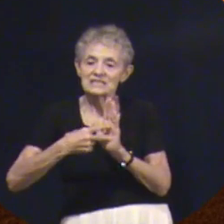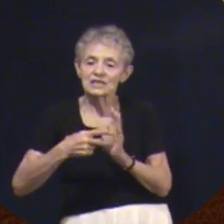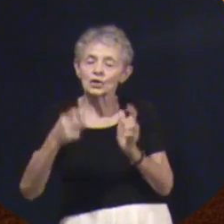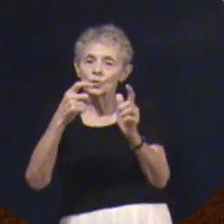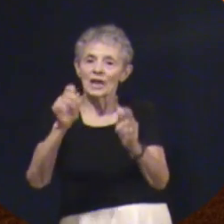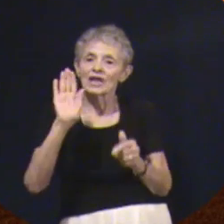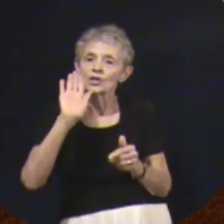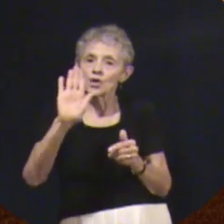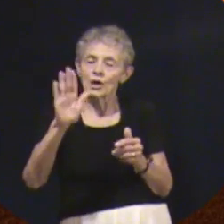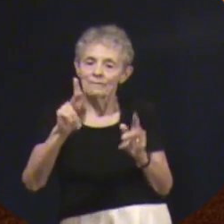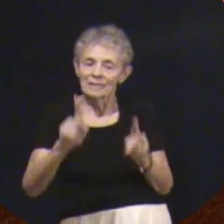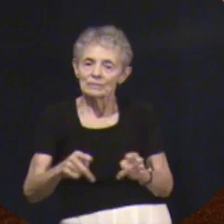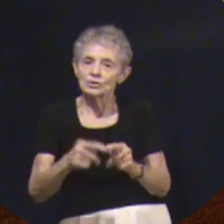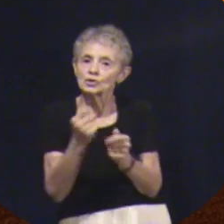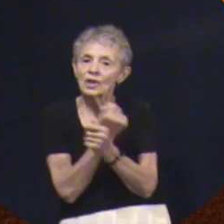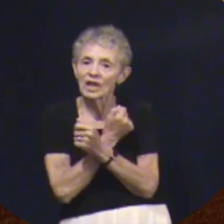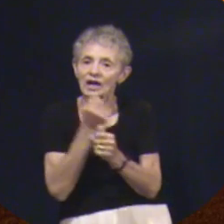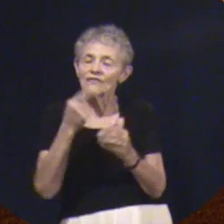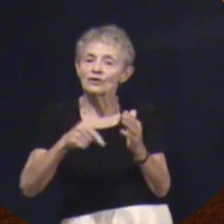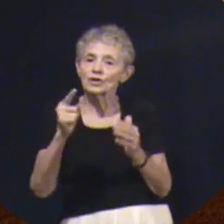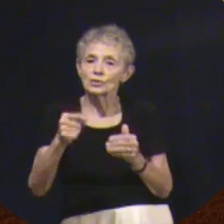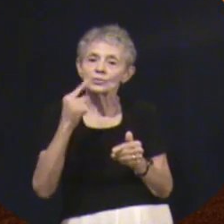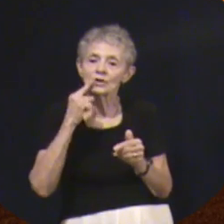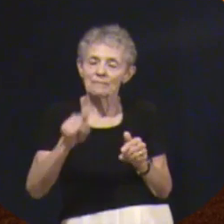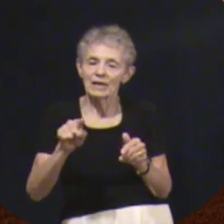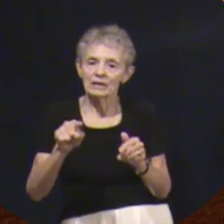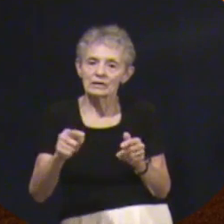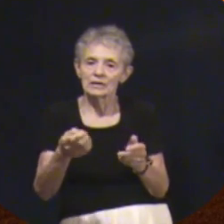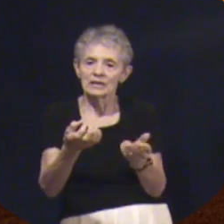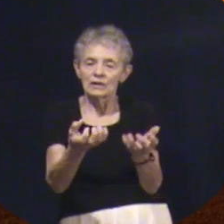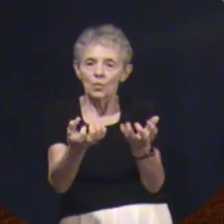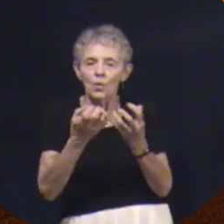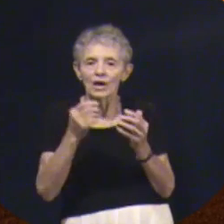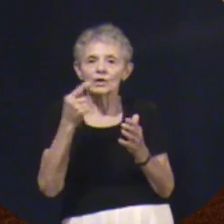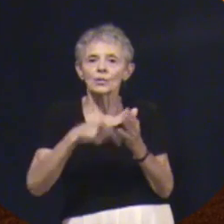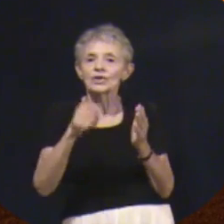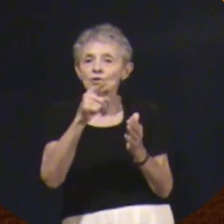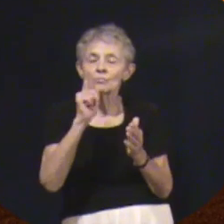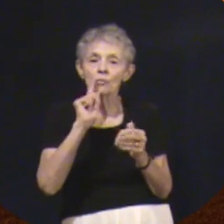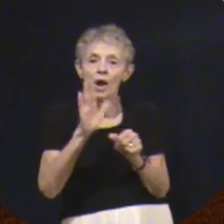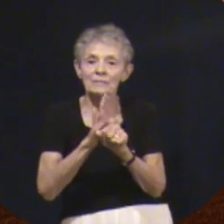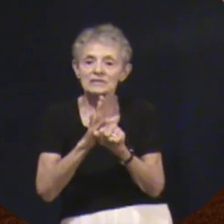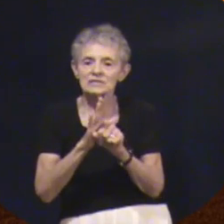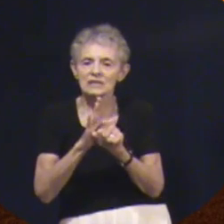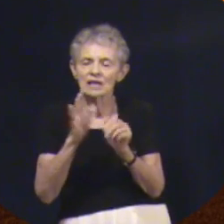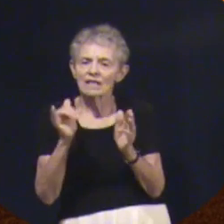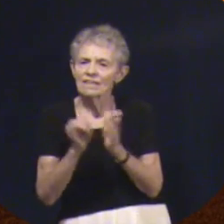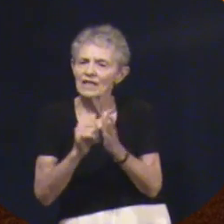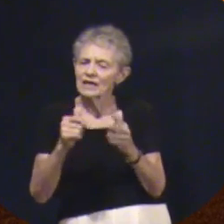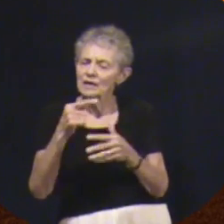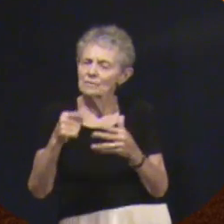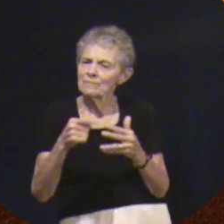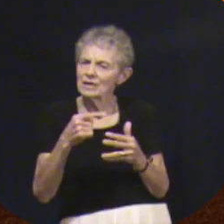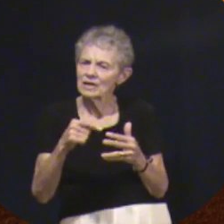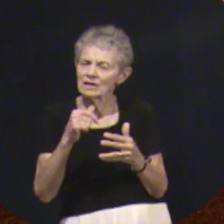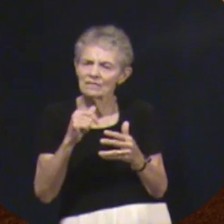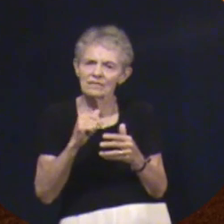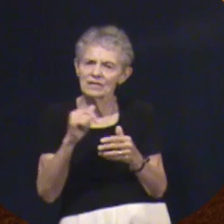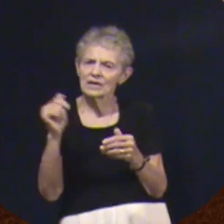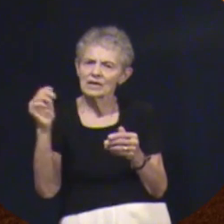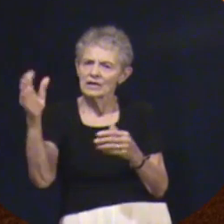grant your people to love what you command and to desire what you promise, that amid the uncertainties of this